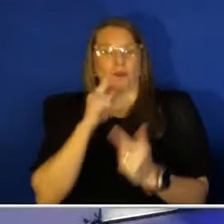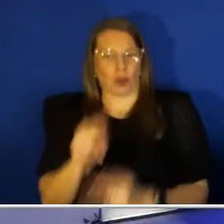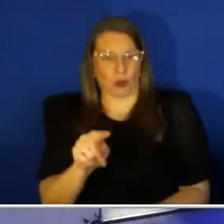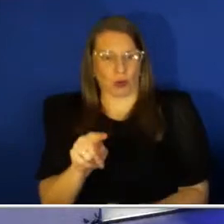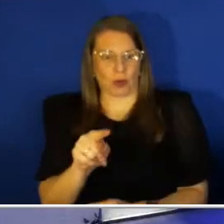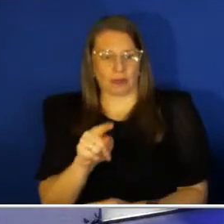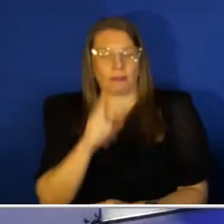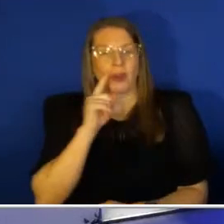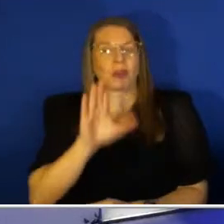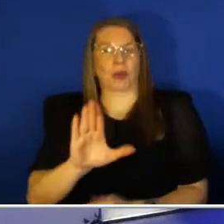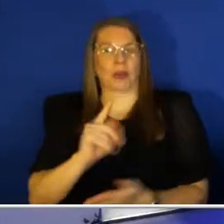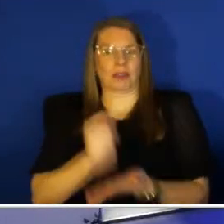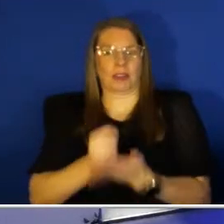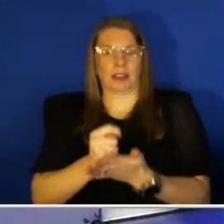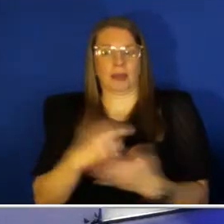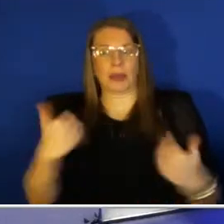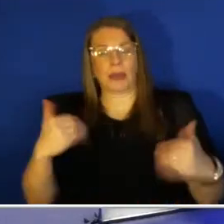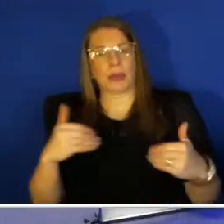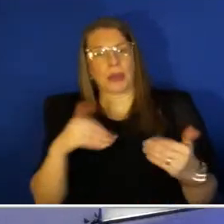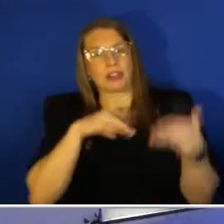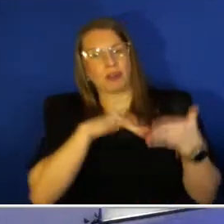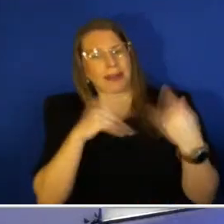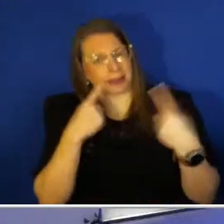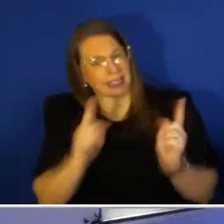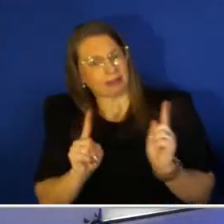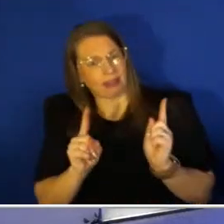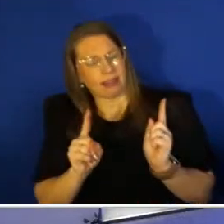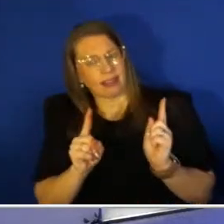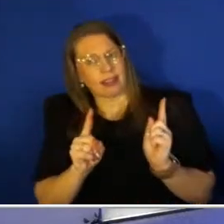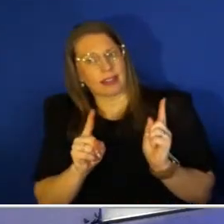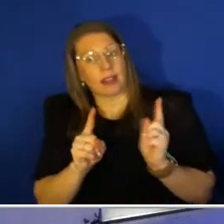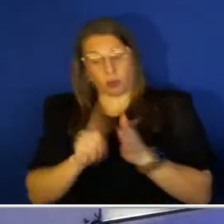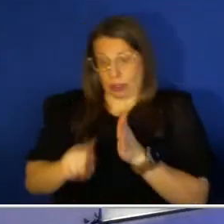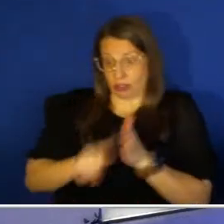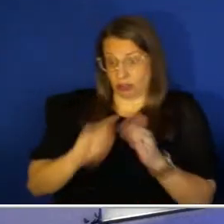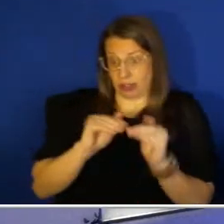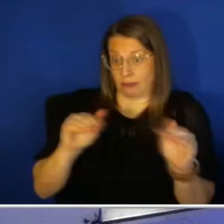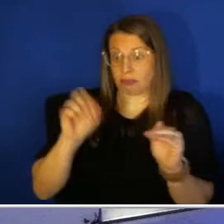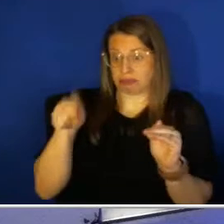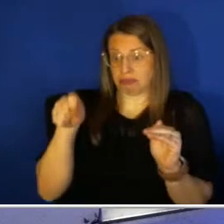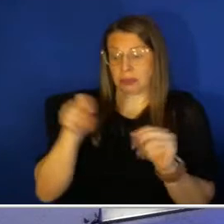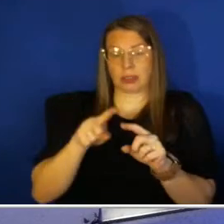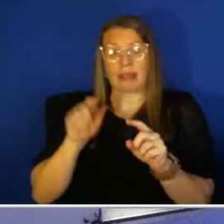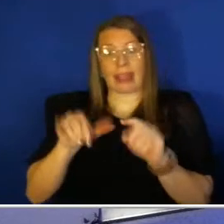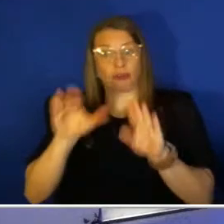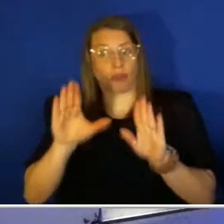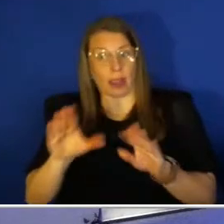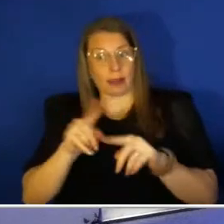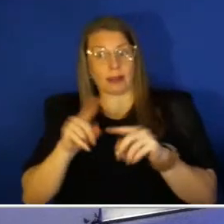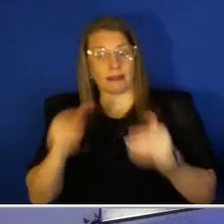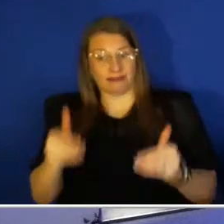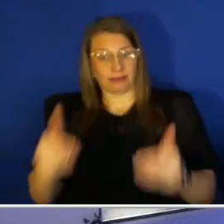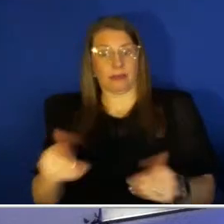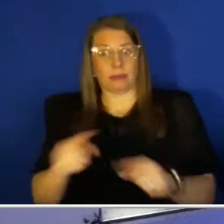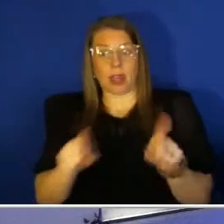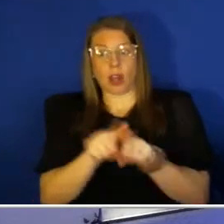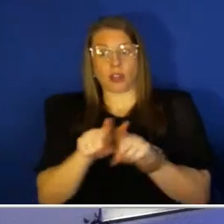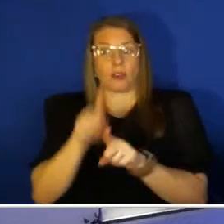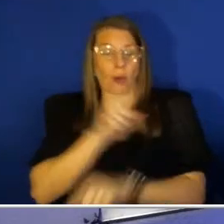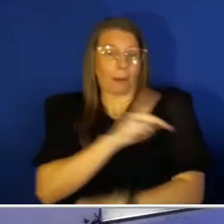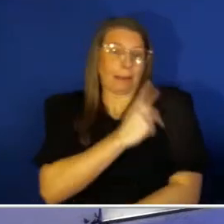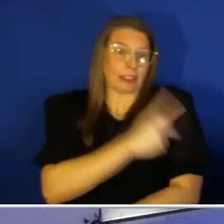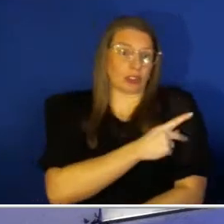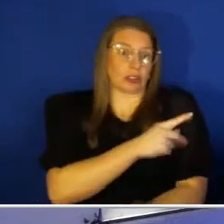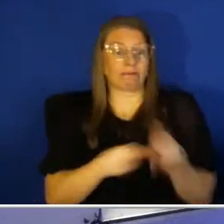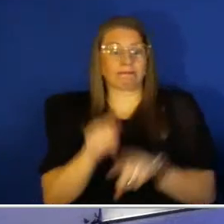people how successful the trials are, not just on the research level, that's great because that advances us forward, but also for the patient and their treatment